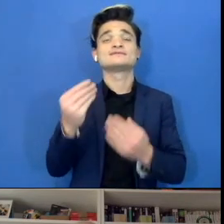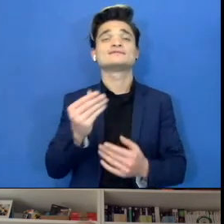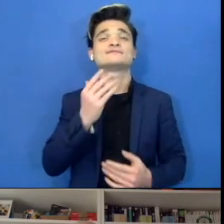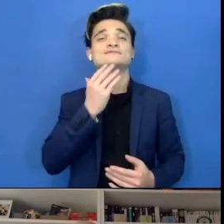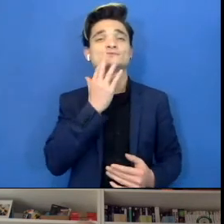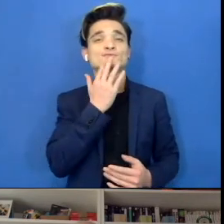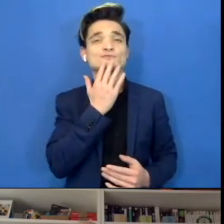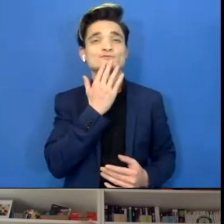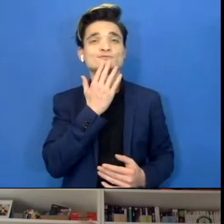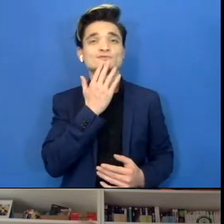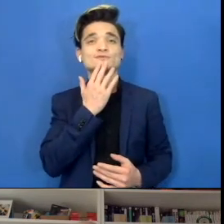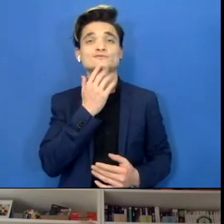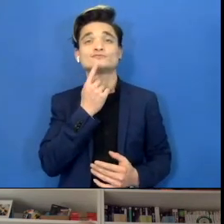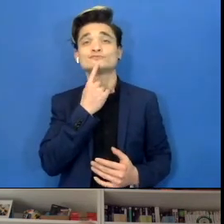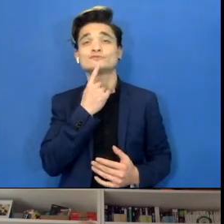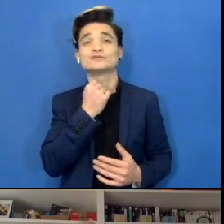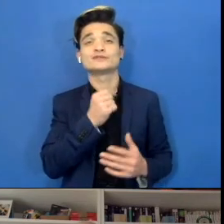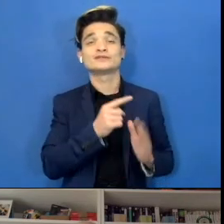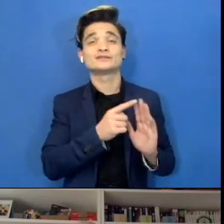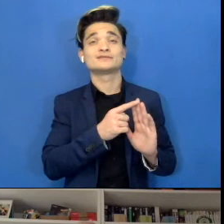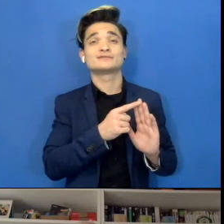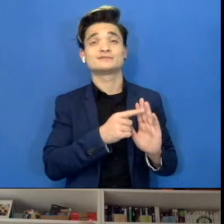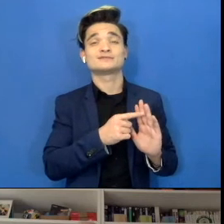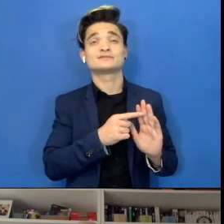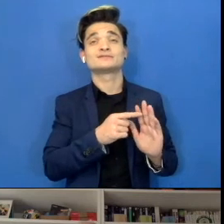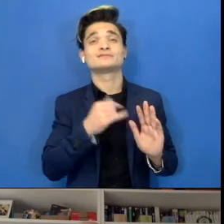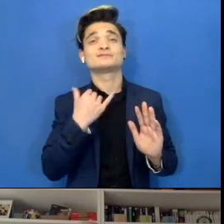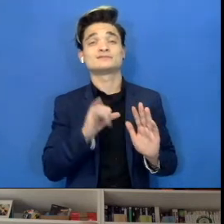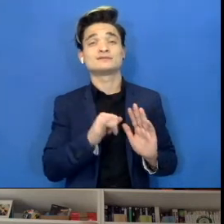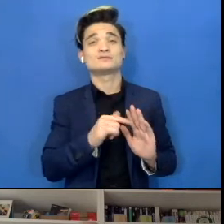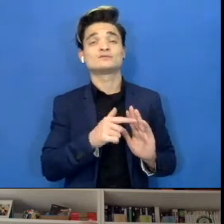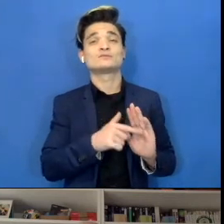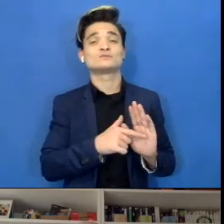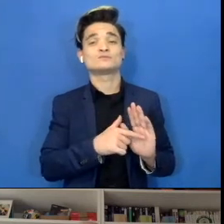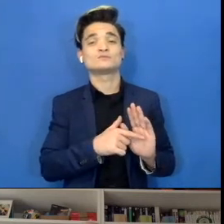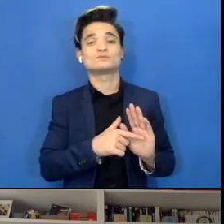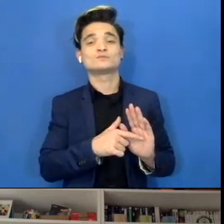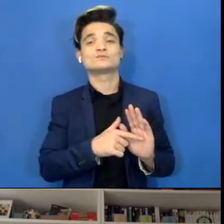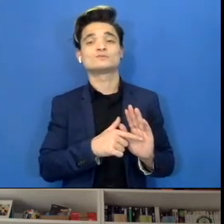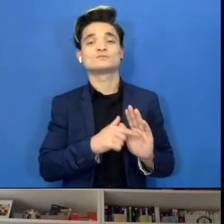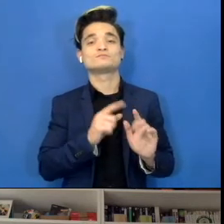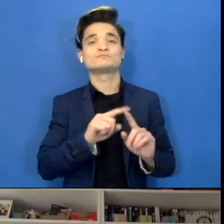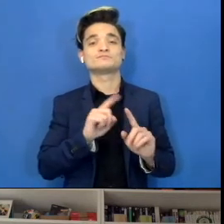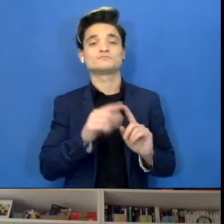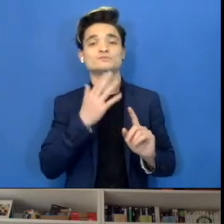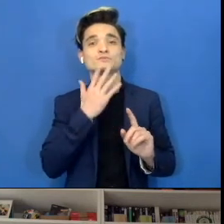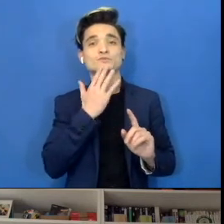the outside circle, one circle out, this is the amber zone. And now this is a zone